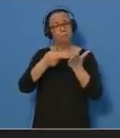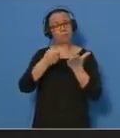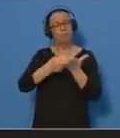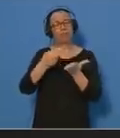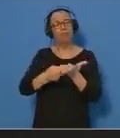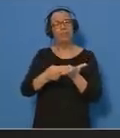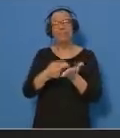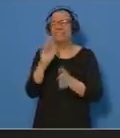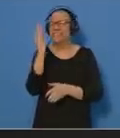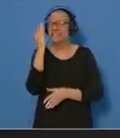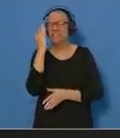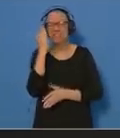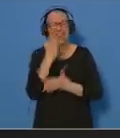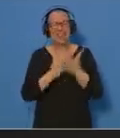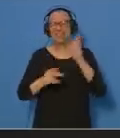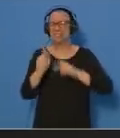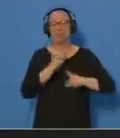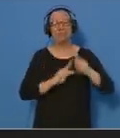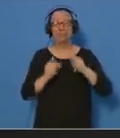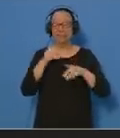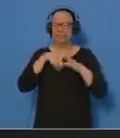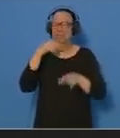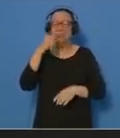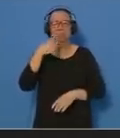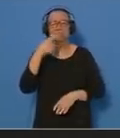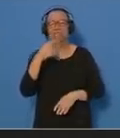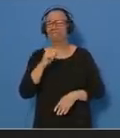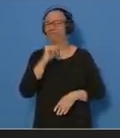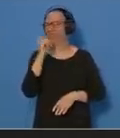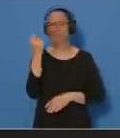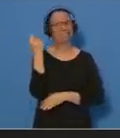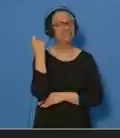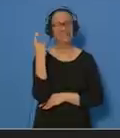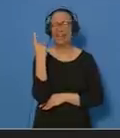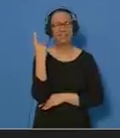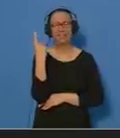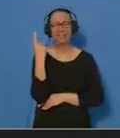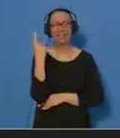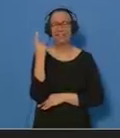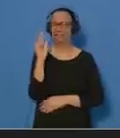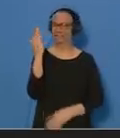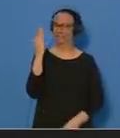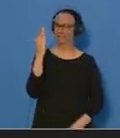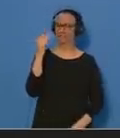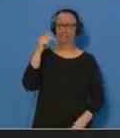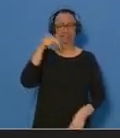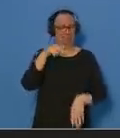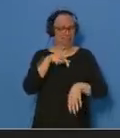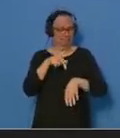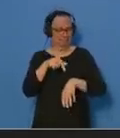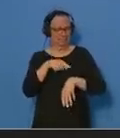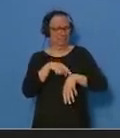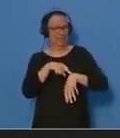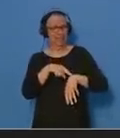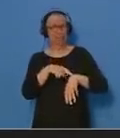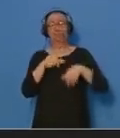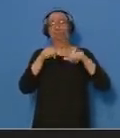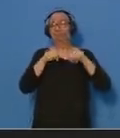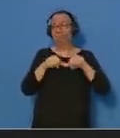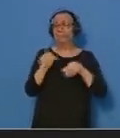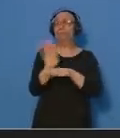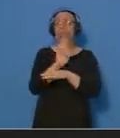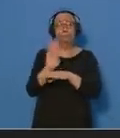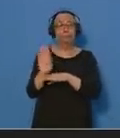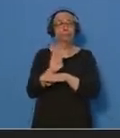it does seem that some persons in the community are not getting the message and think that this is just the time to try to continue business as